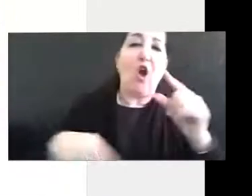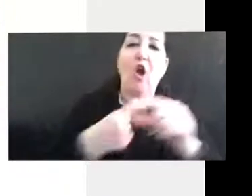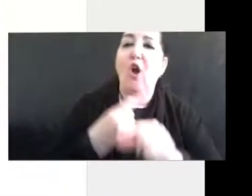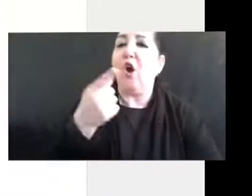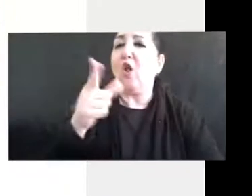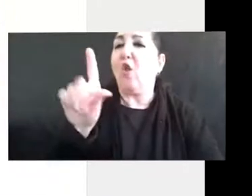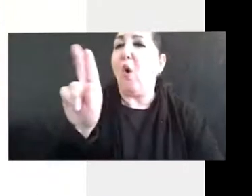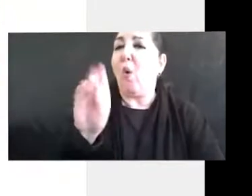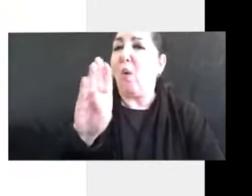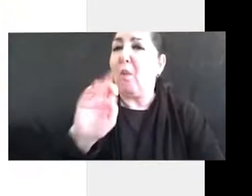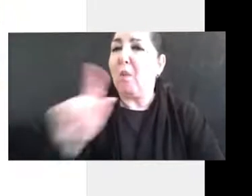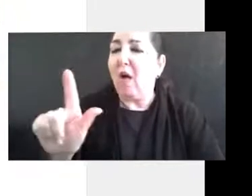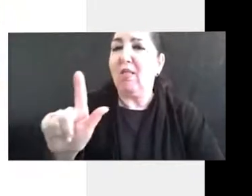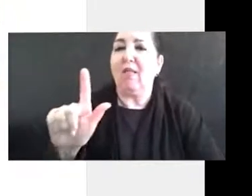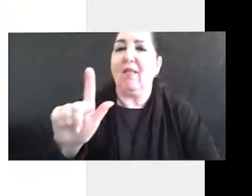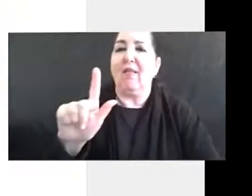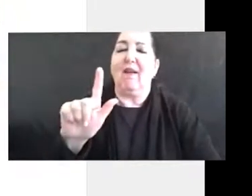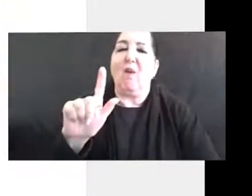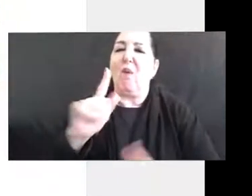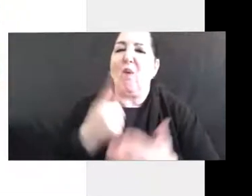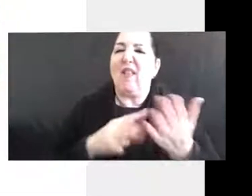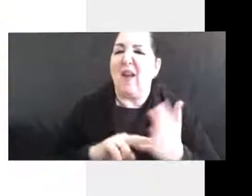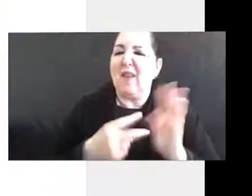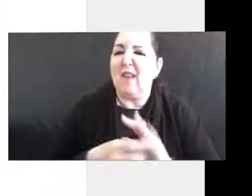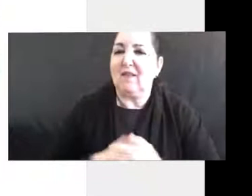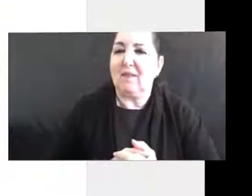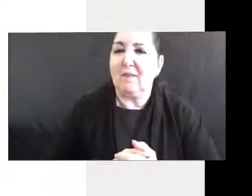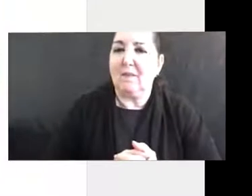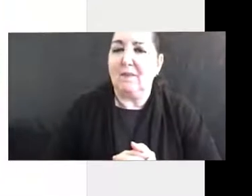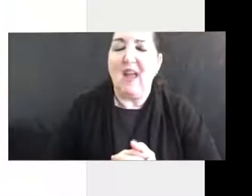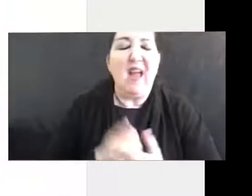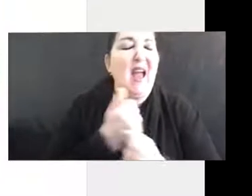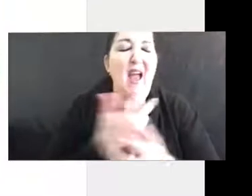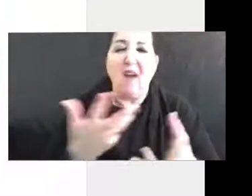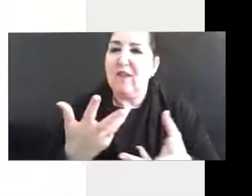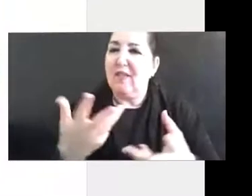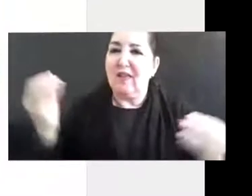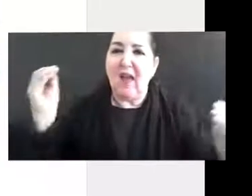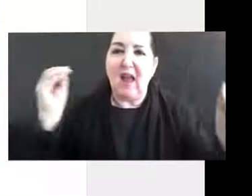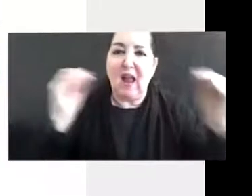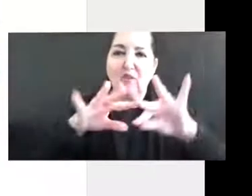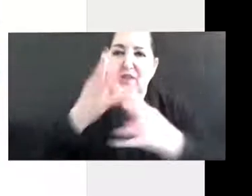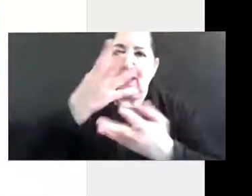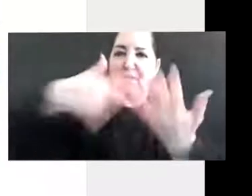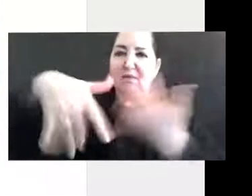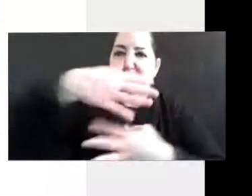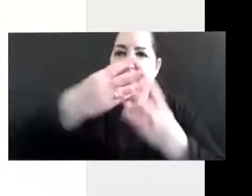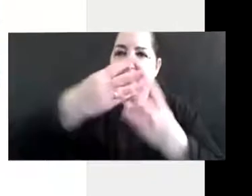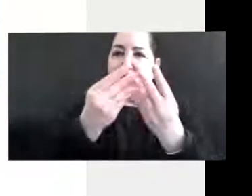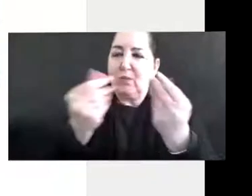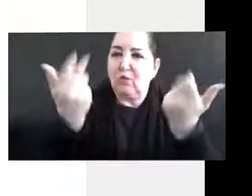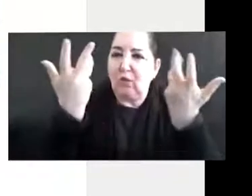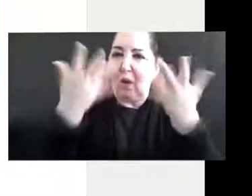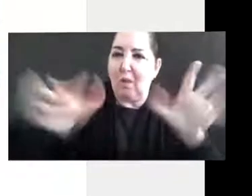the global and universal, where it means, you know, one whole thing for which everything that enters it comes to complete